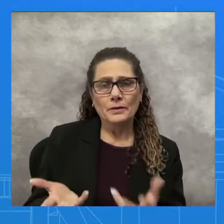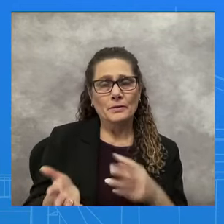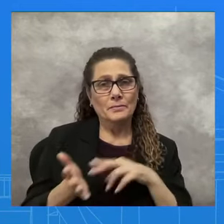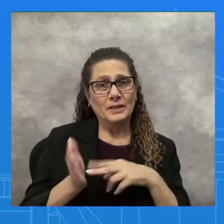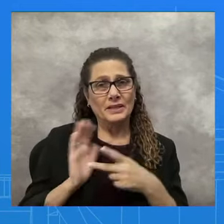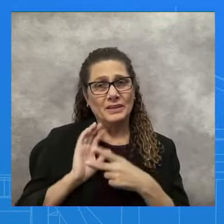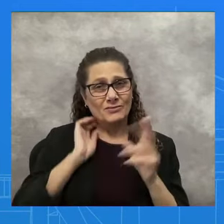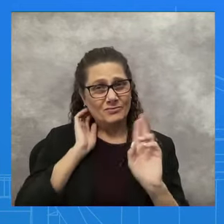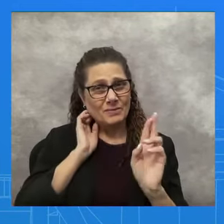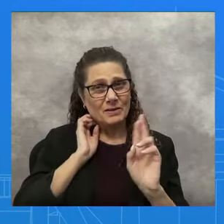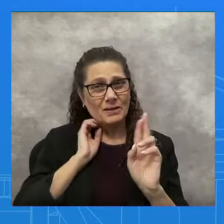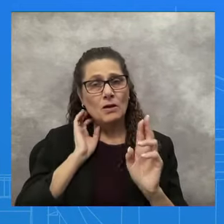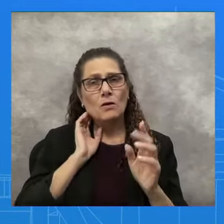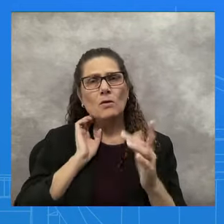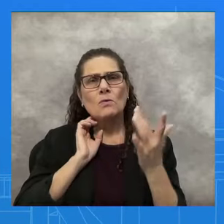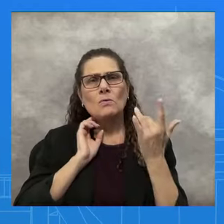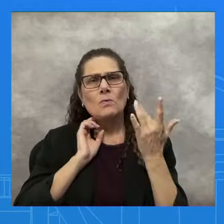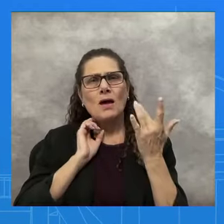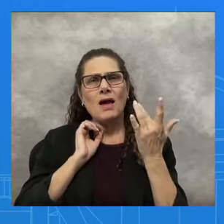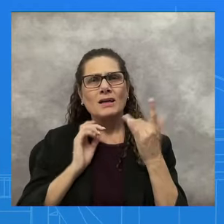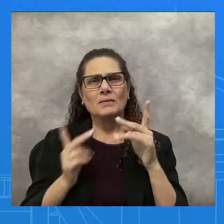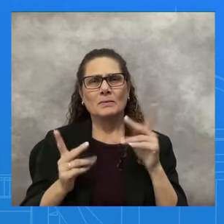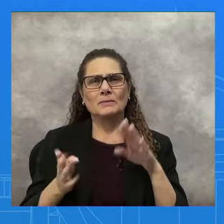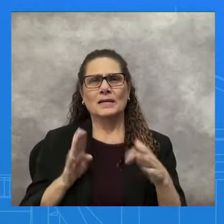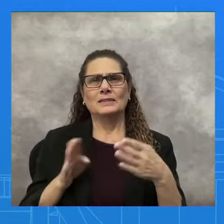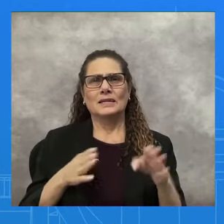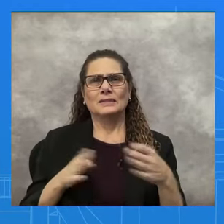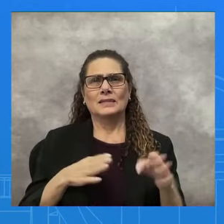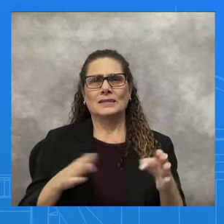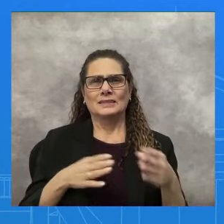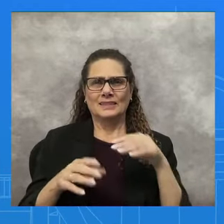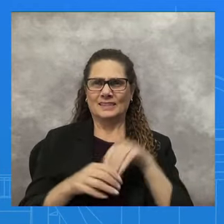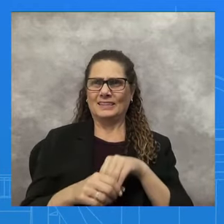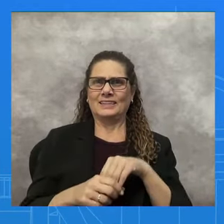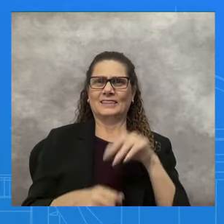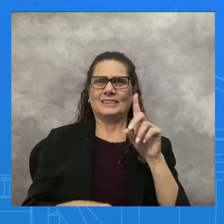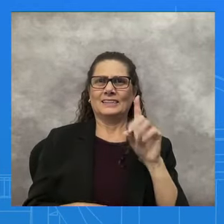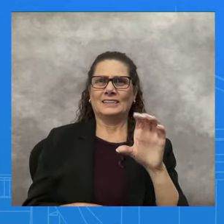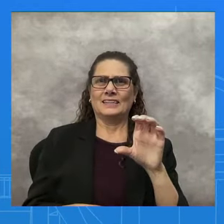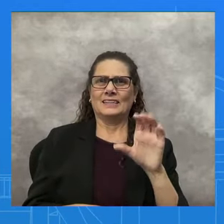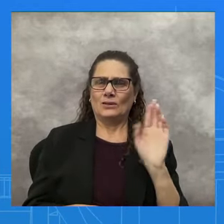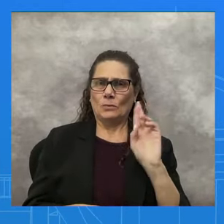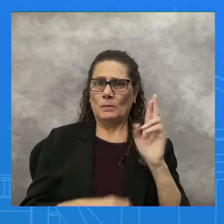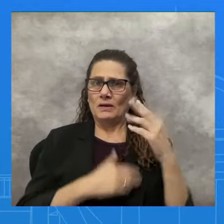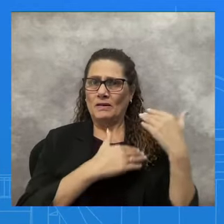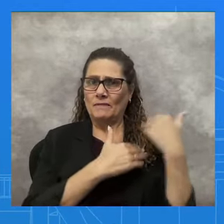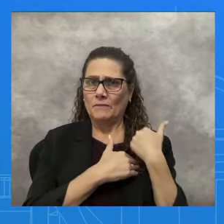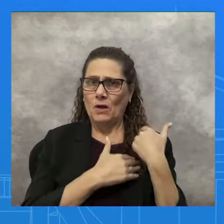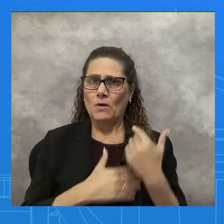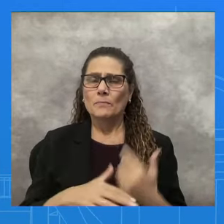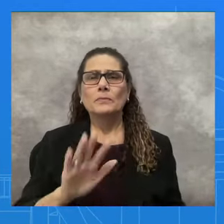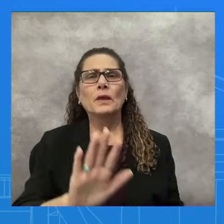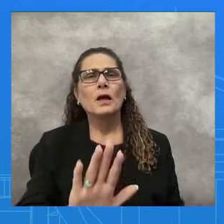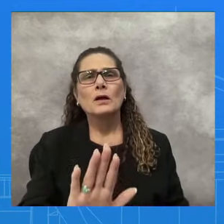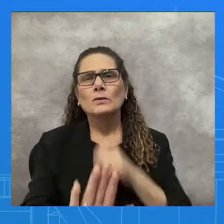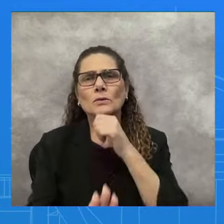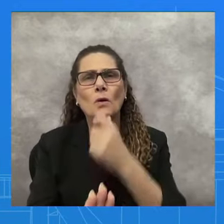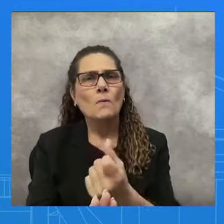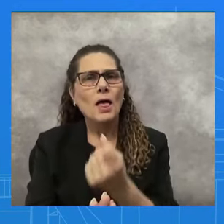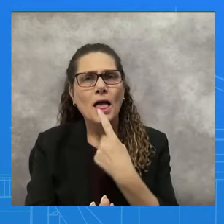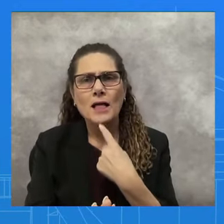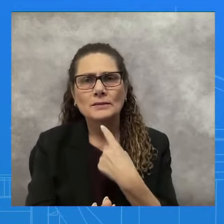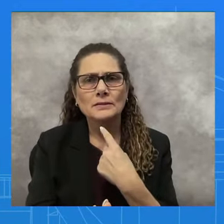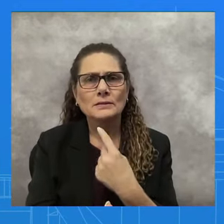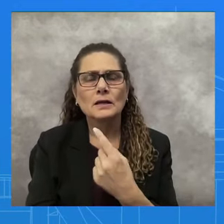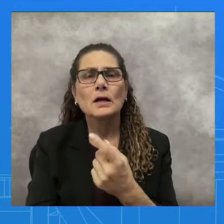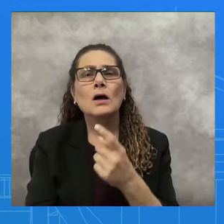that we're seeing here in the district. That's not the question you asked me. You asked me, what else can the president do? I laid out what the president